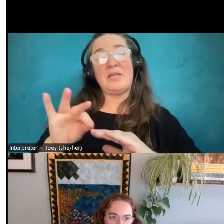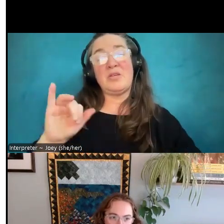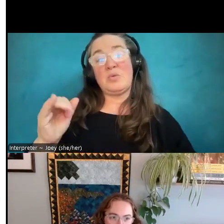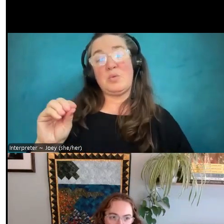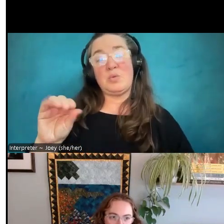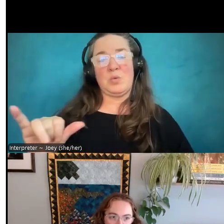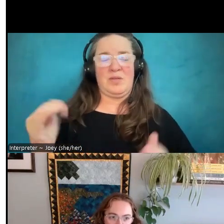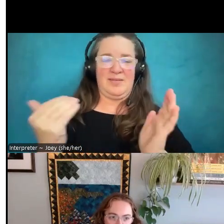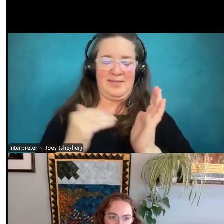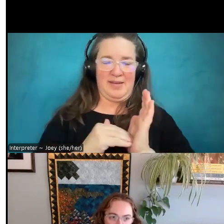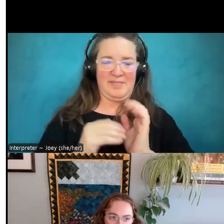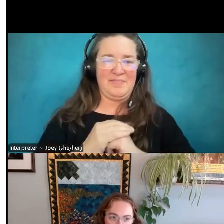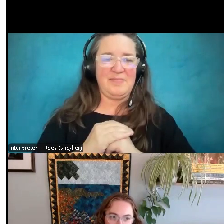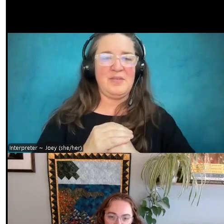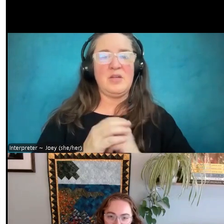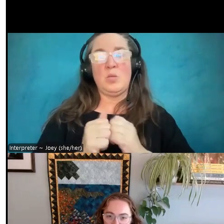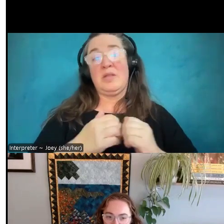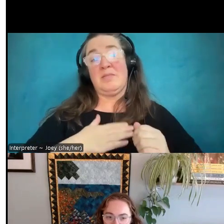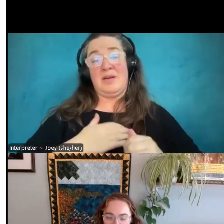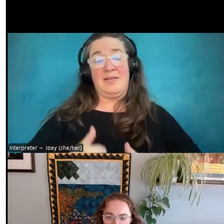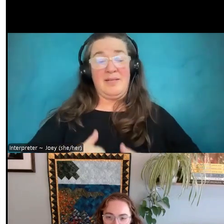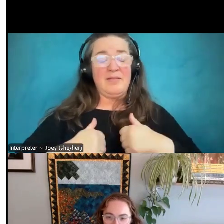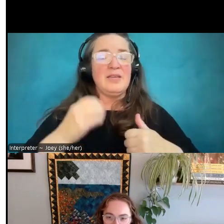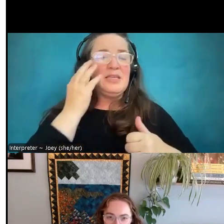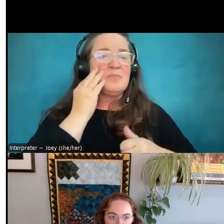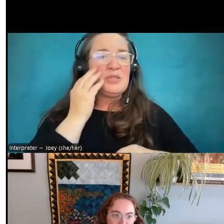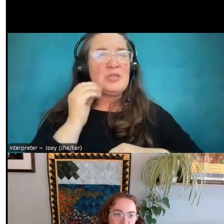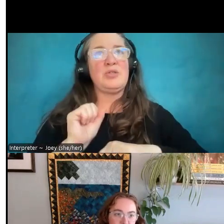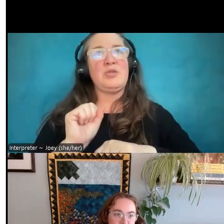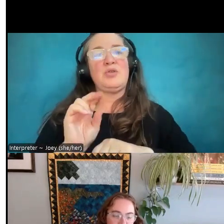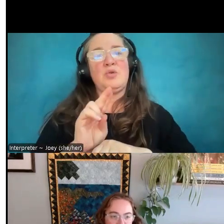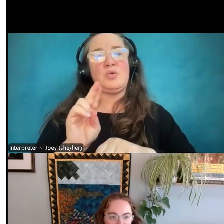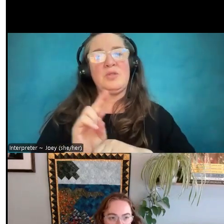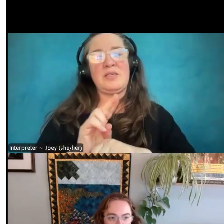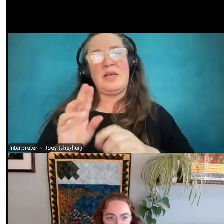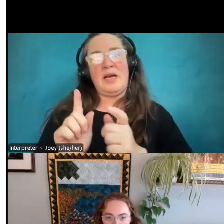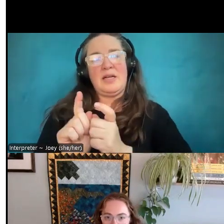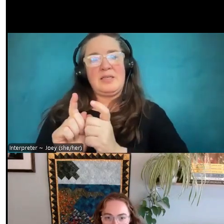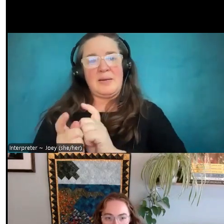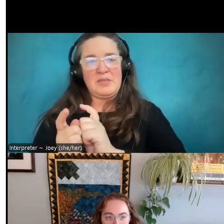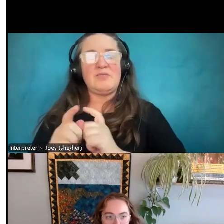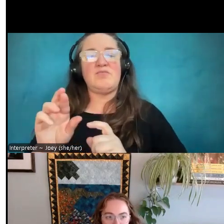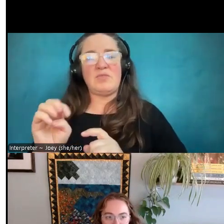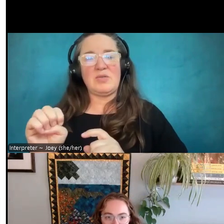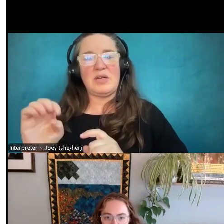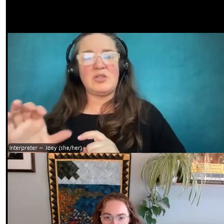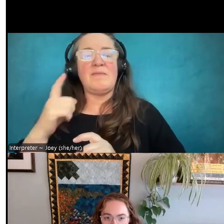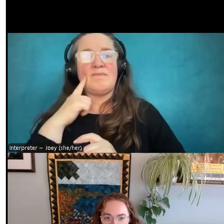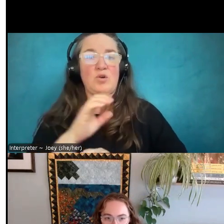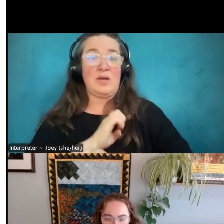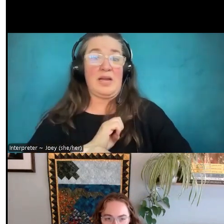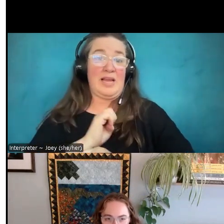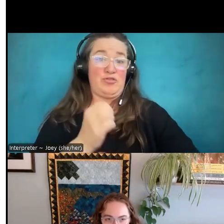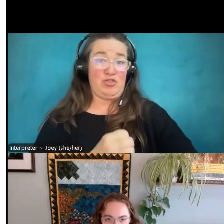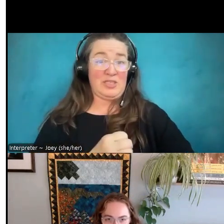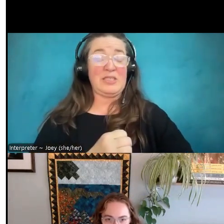lived experience using adaptive recreation for energy-limiting chronic illness and disability. Can we go